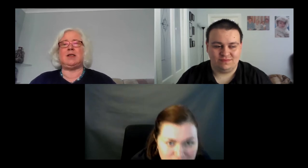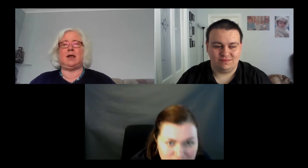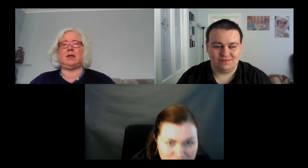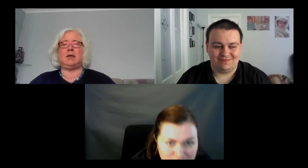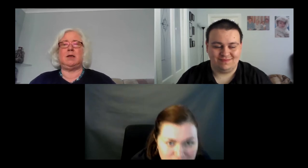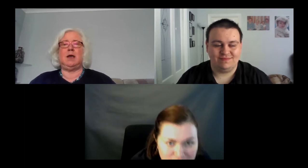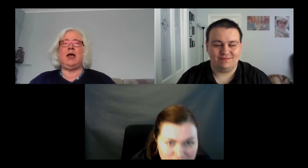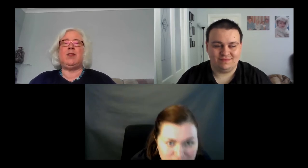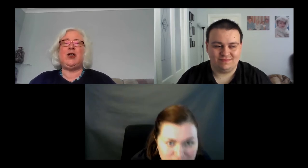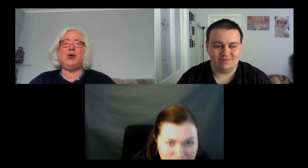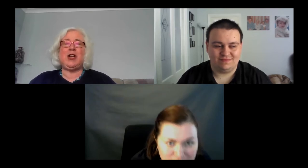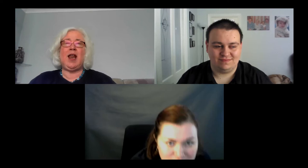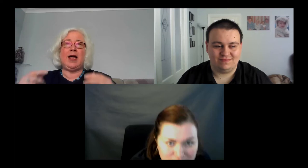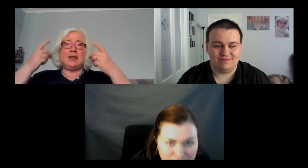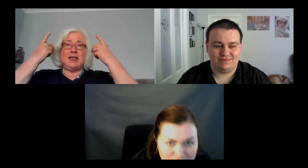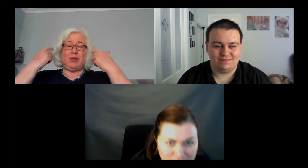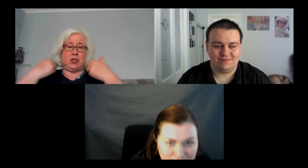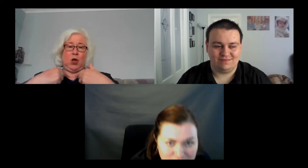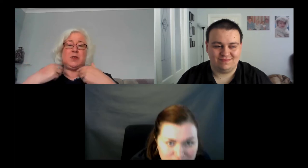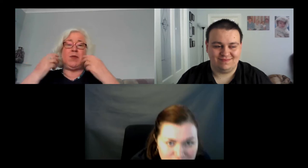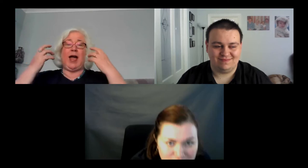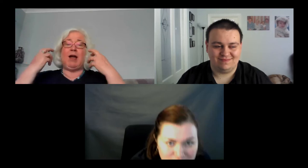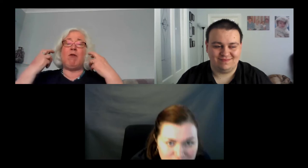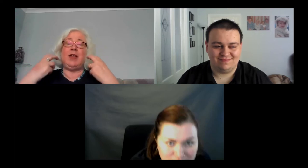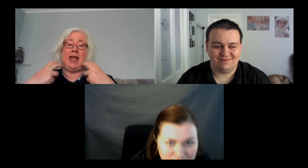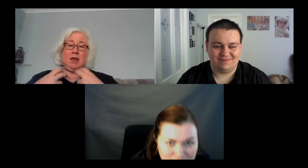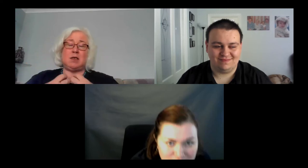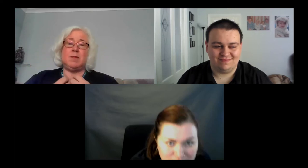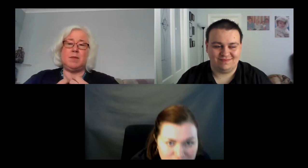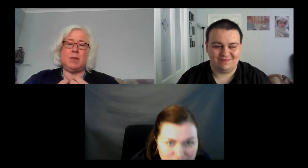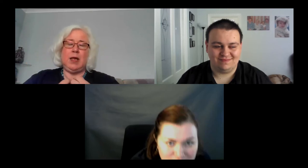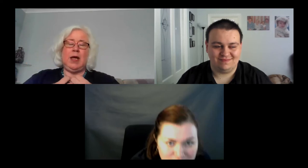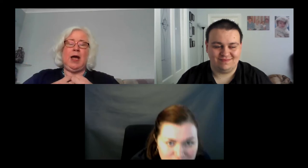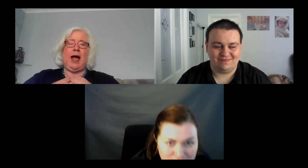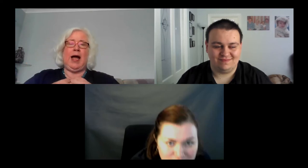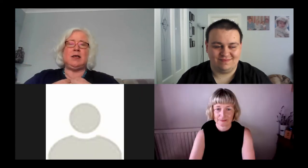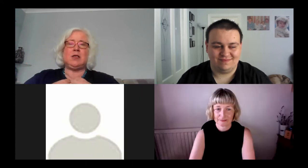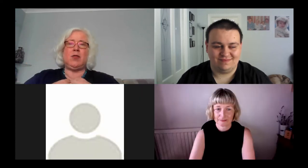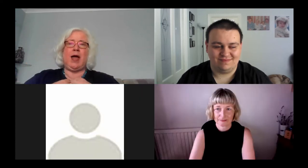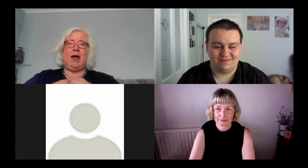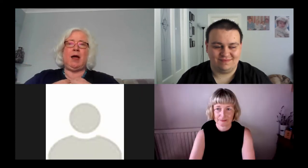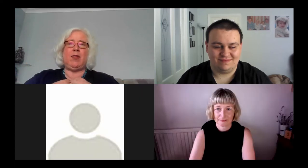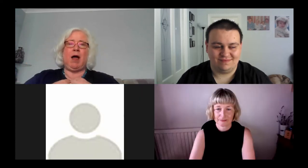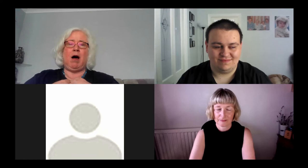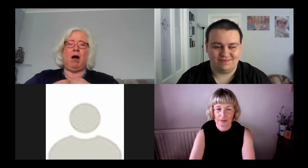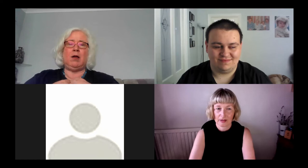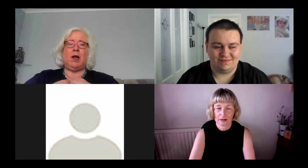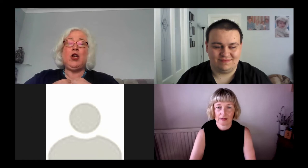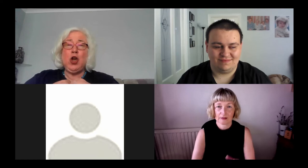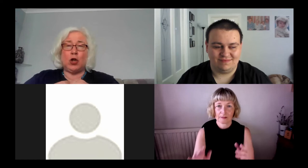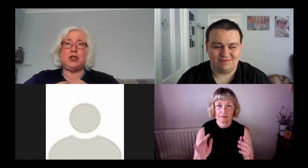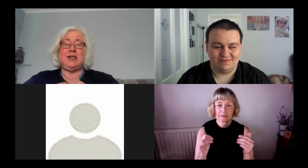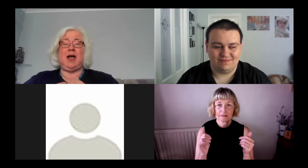uncomfortable headsets. They're usually like stethoscopes and they hang off the ears. And they